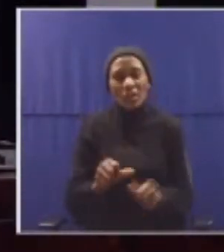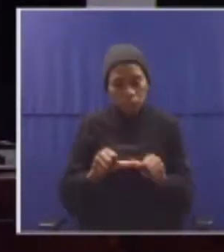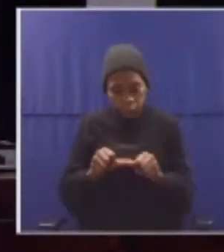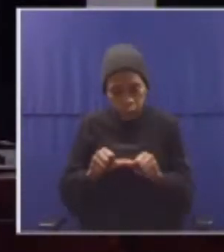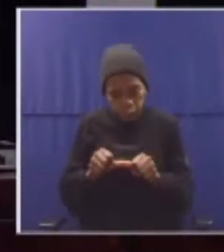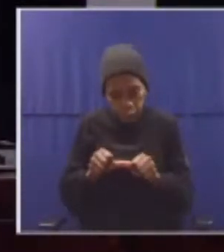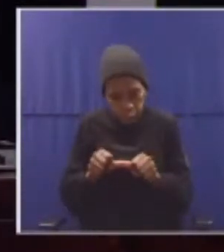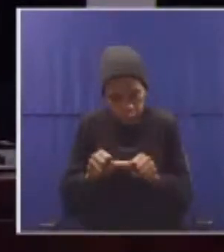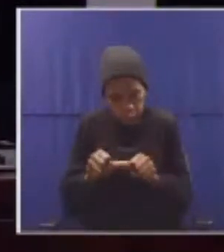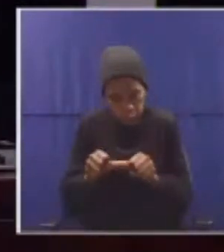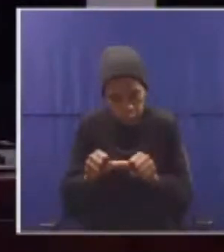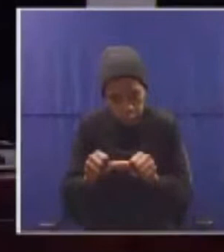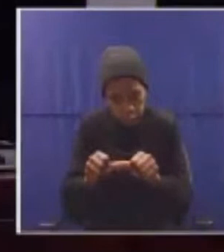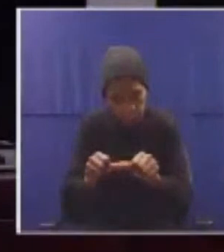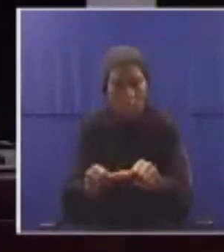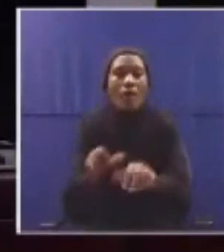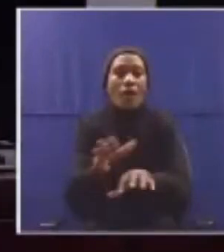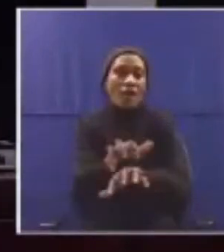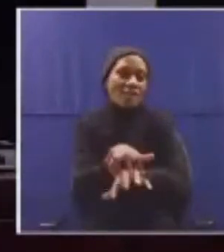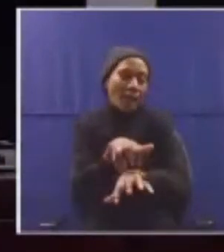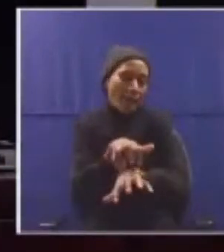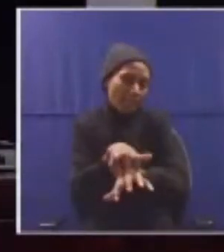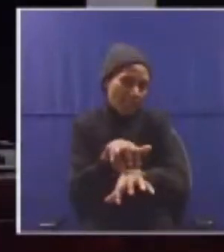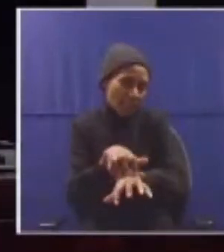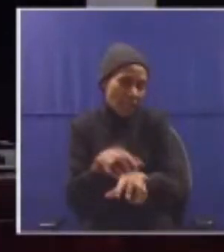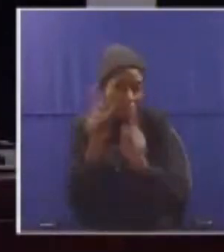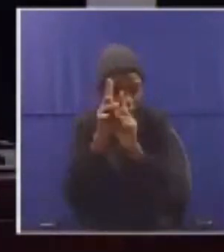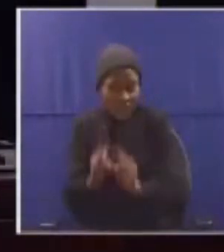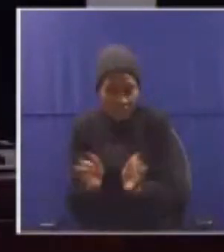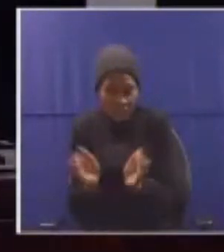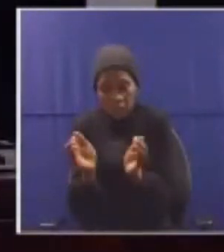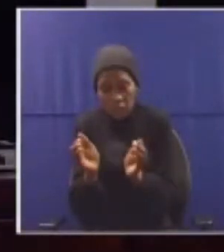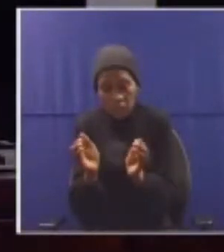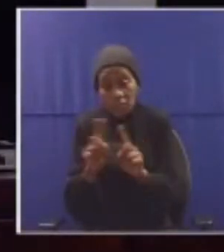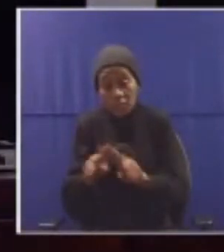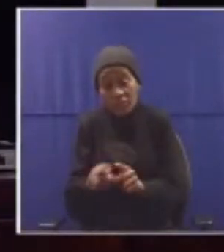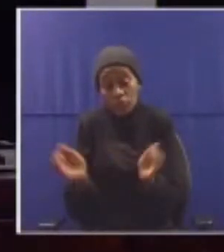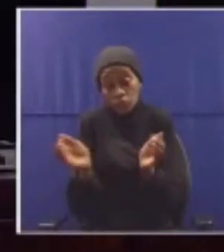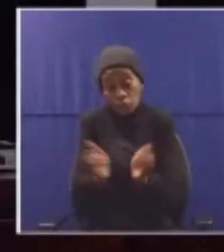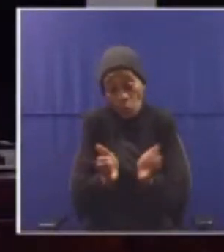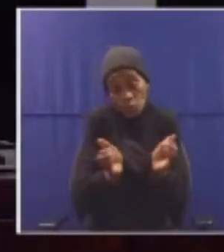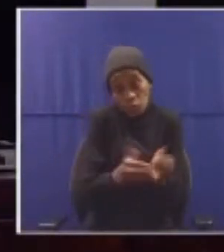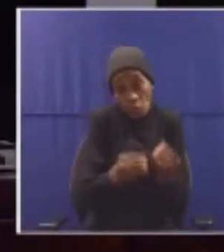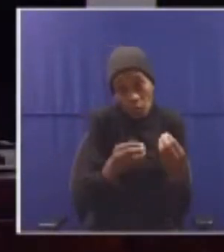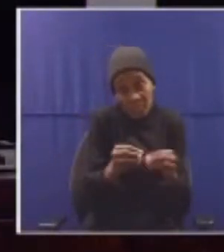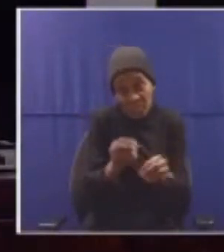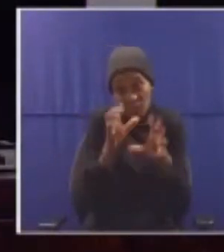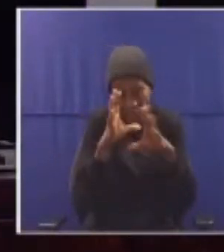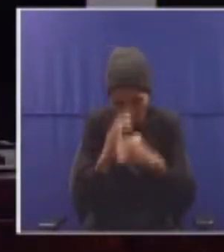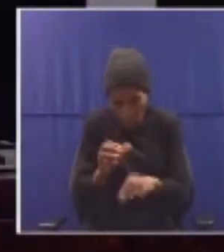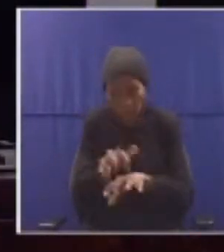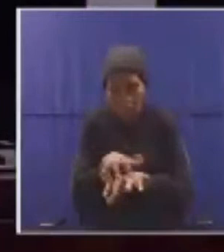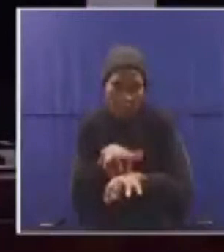sustainability, particularly of emerging agricultural enterprises.